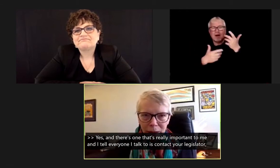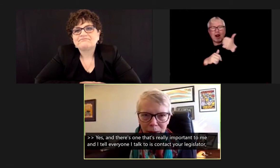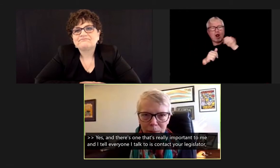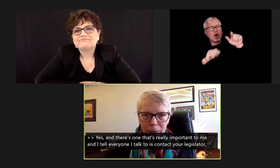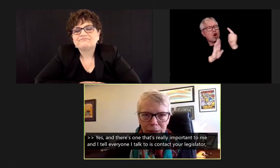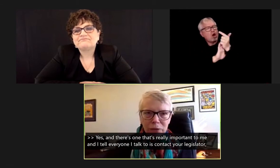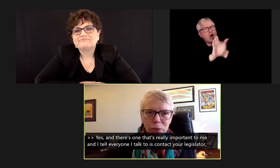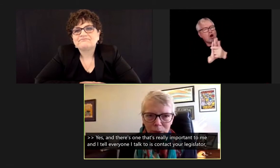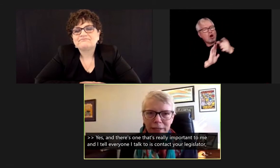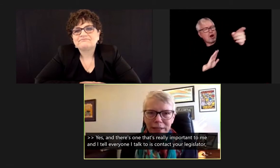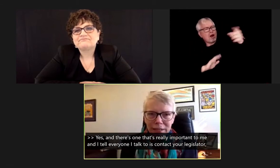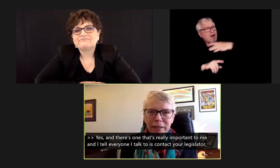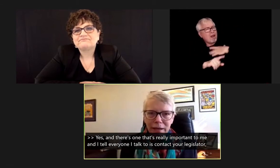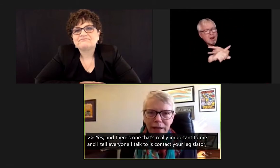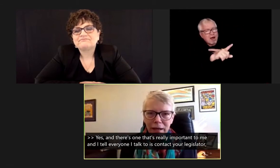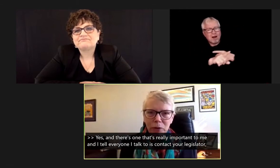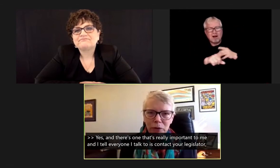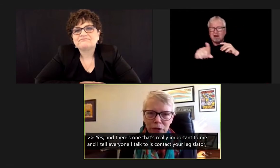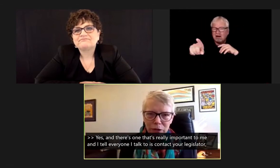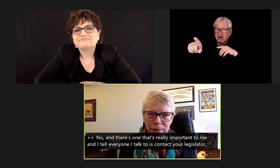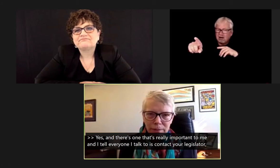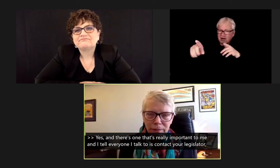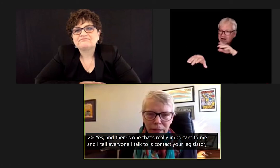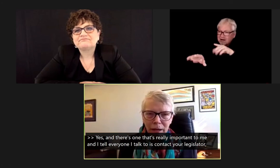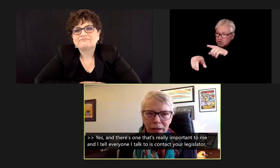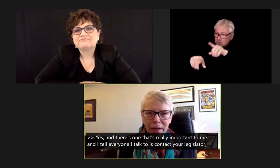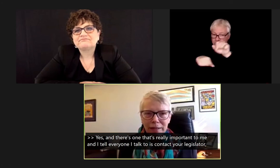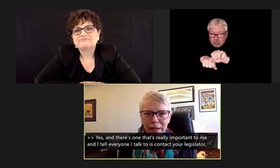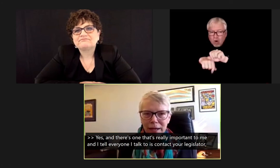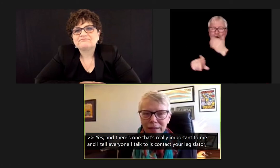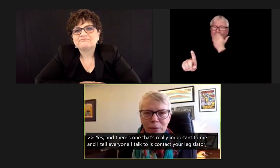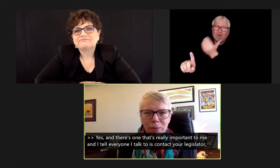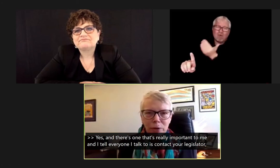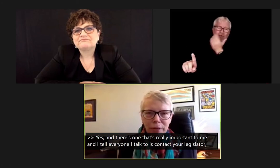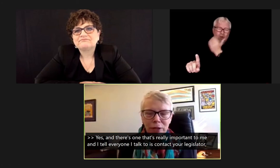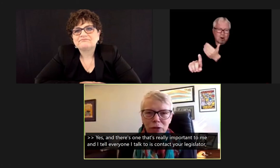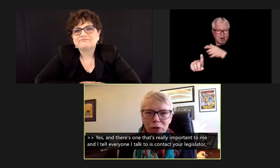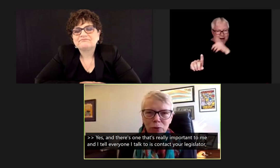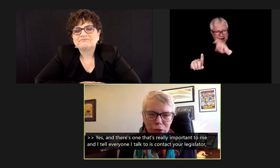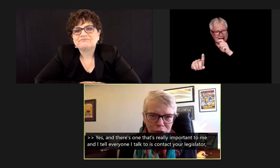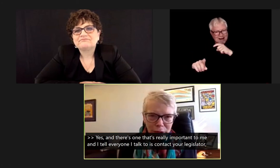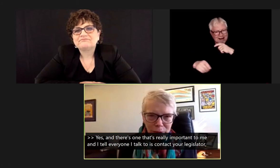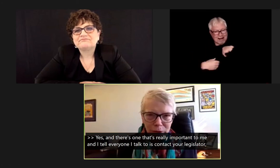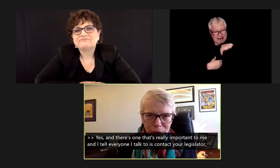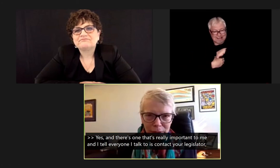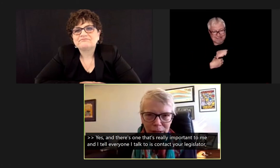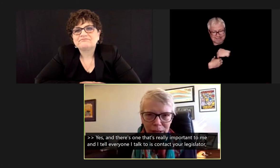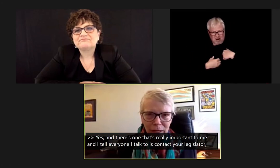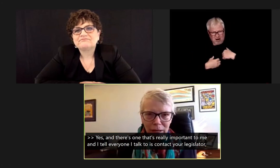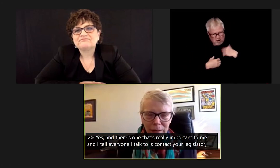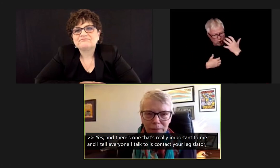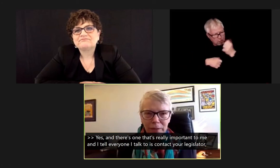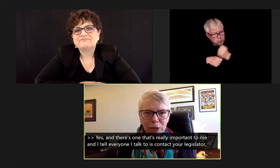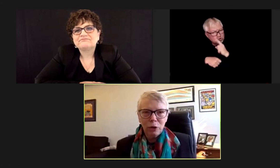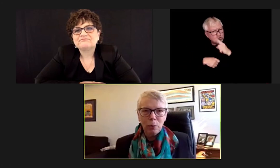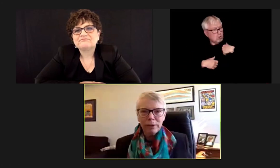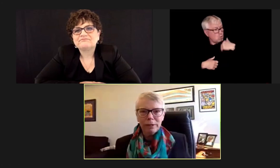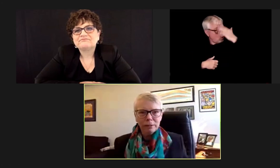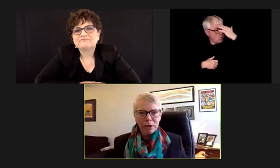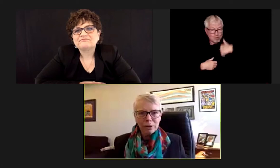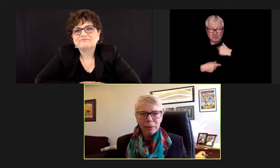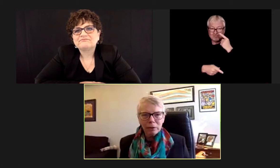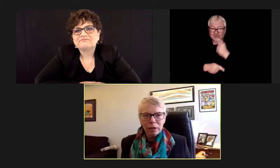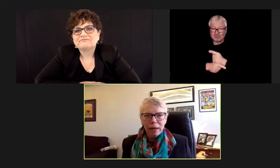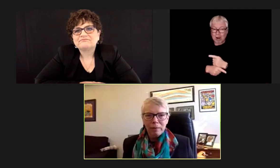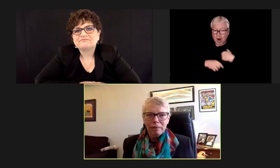like, because we need that ammunition. Contact them about things you wish they were doing that no one